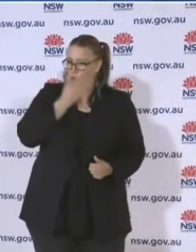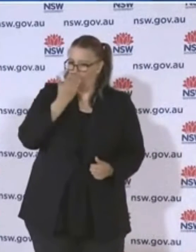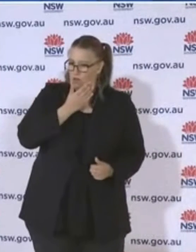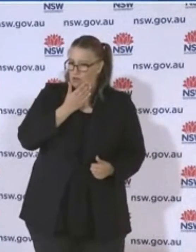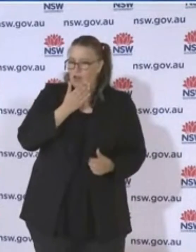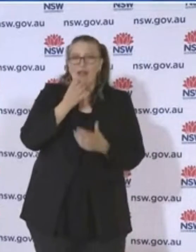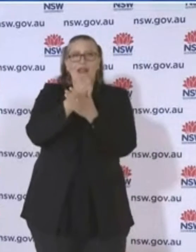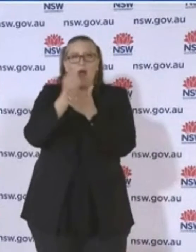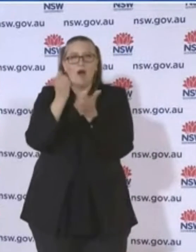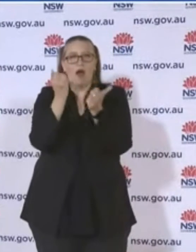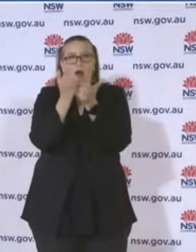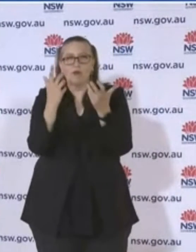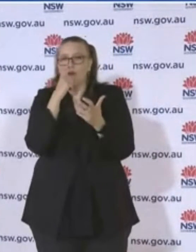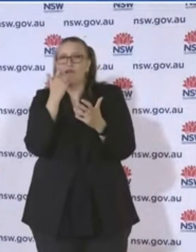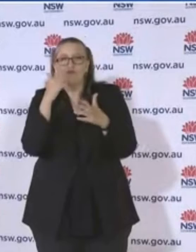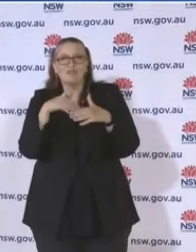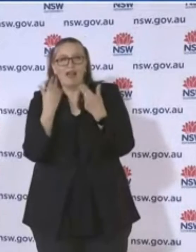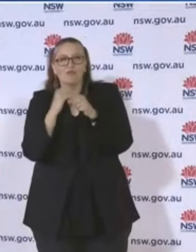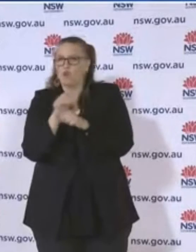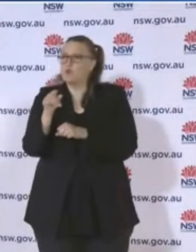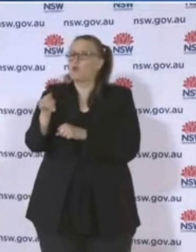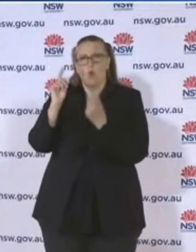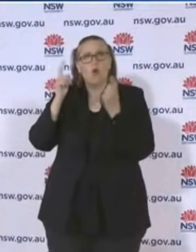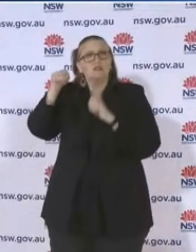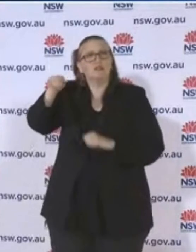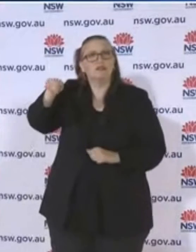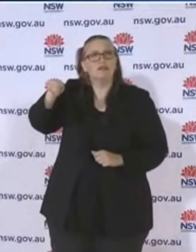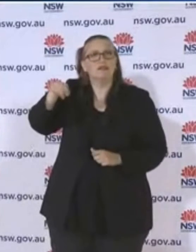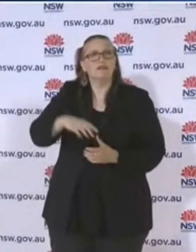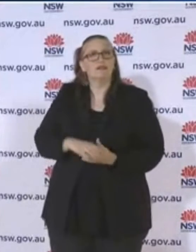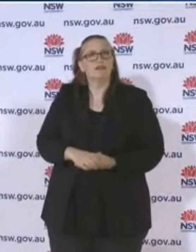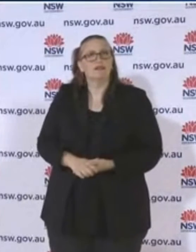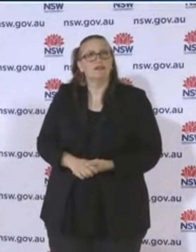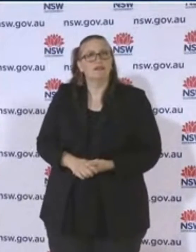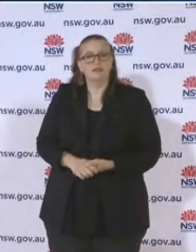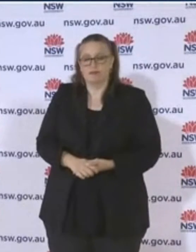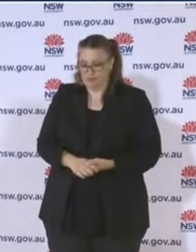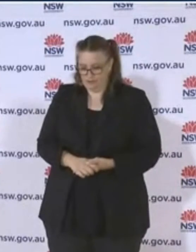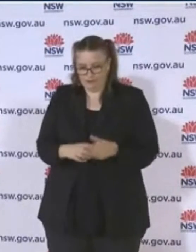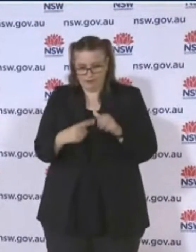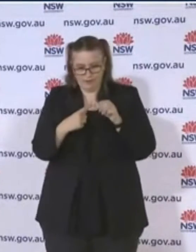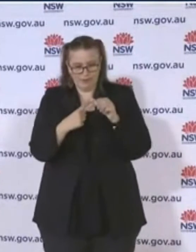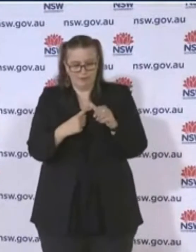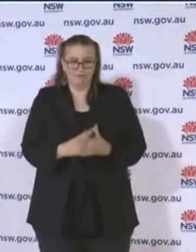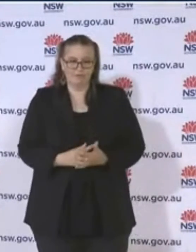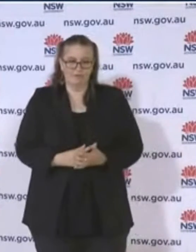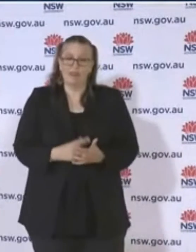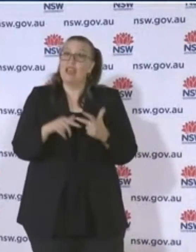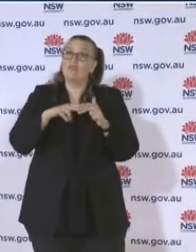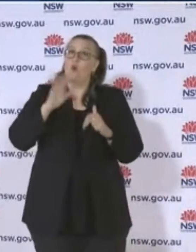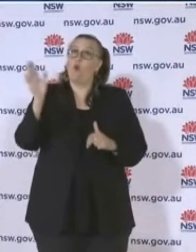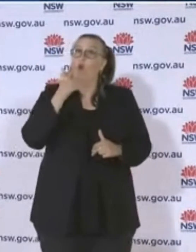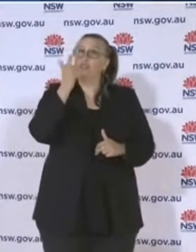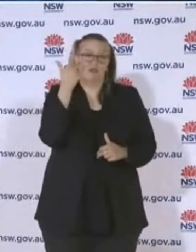Well, obviously, we look at all those things, but if you have a high rate of vaccination amongst your adult population, all teachers are fully